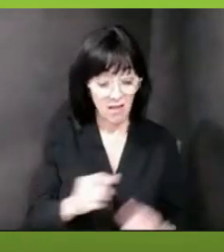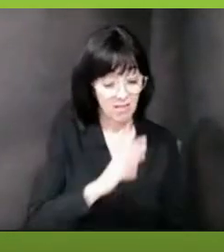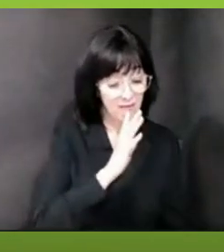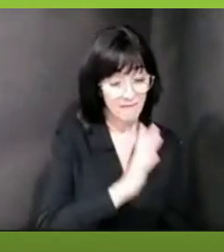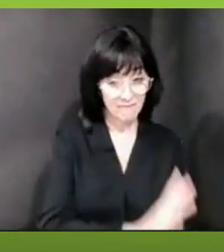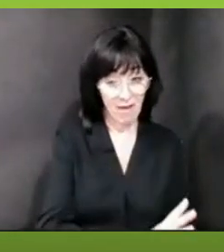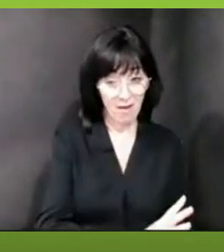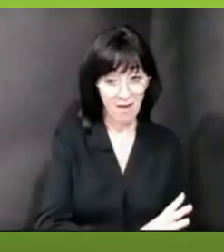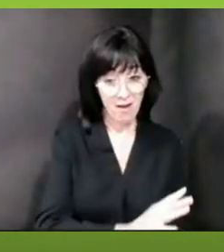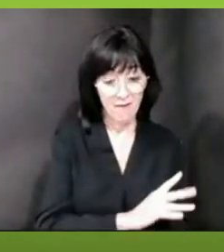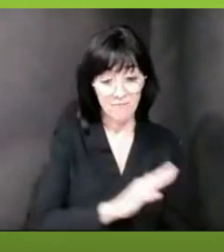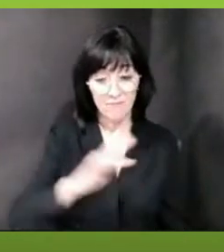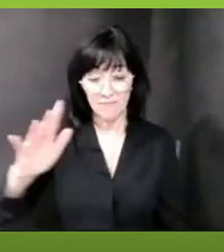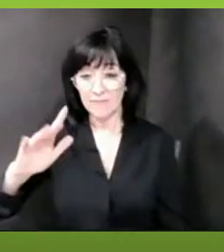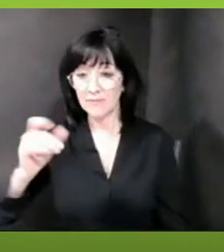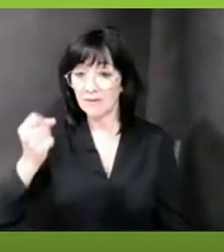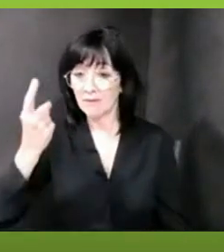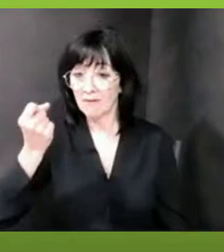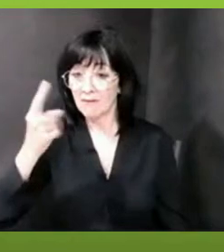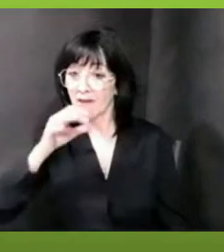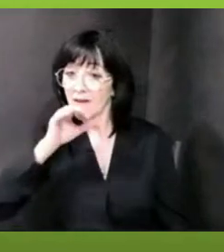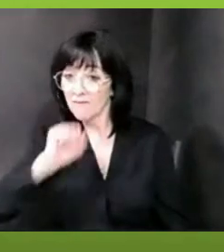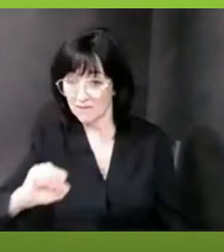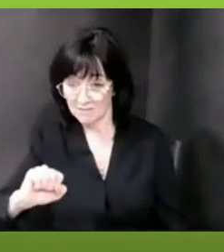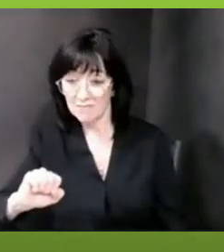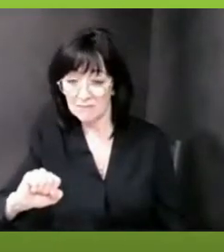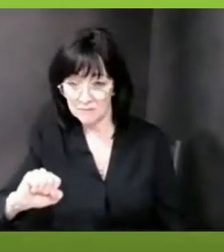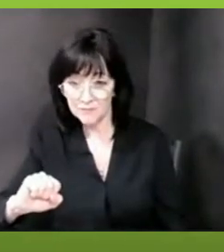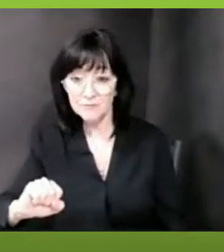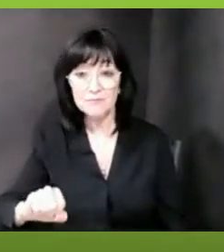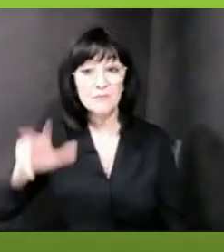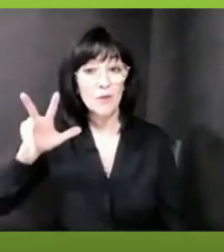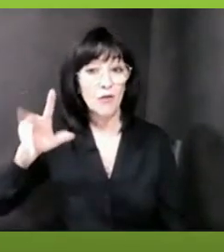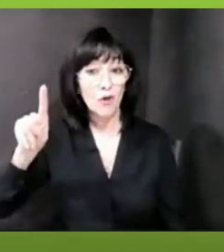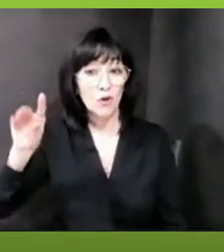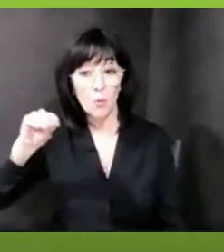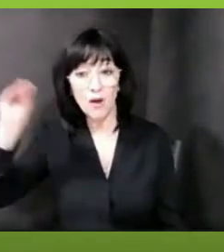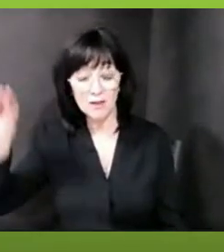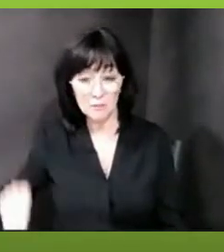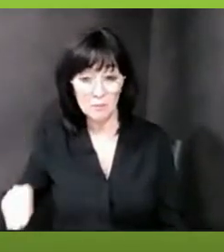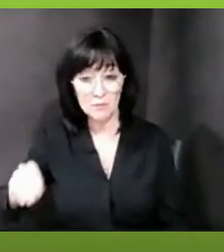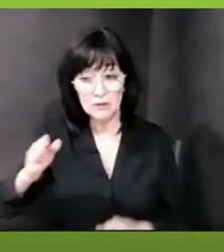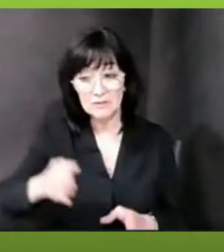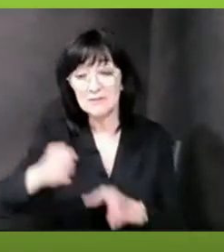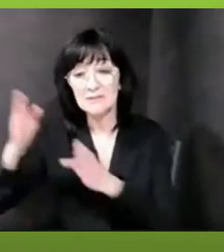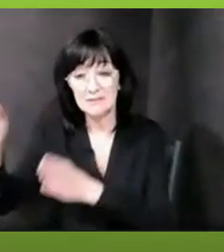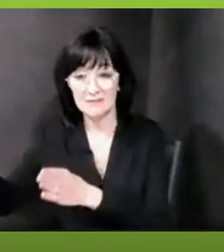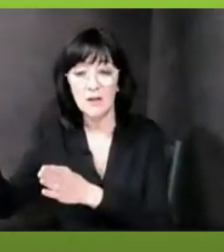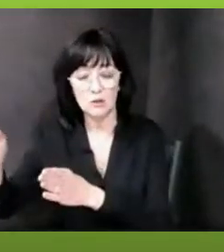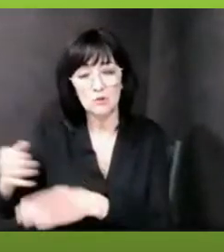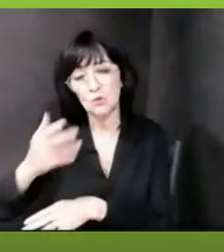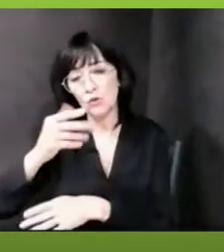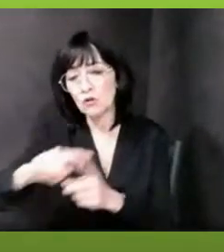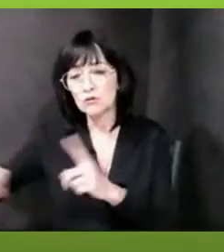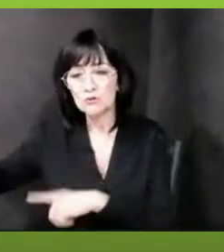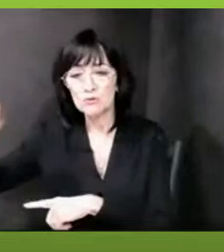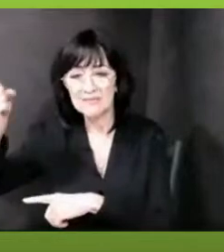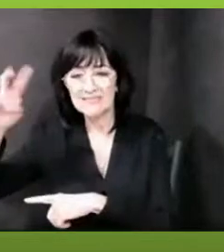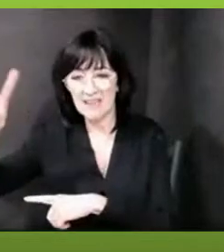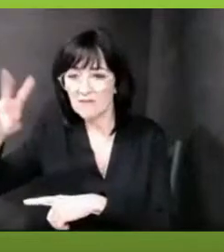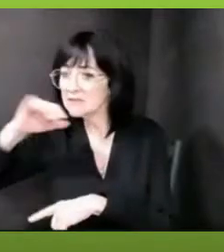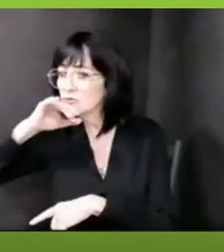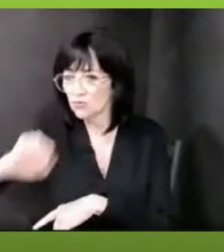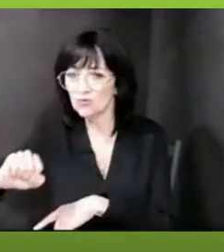old, and then a 31% increase for kids that are 12 to 17 years old. So we really saw a striking